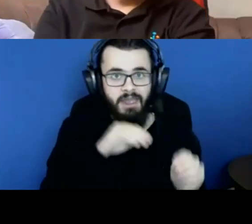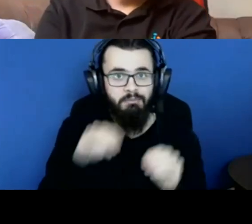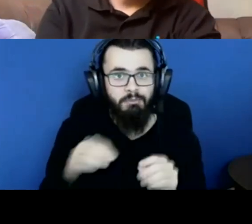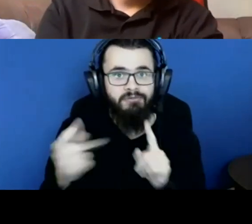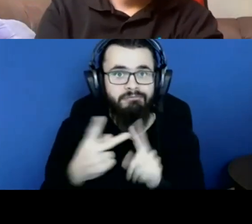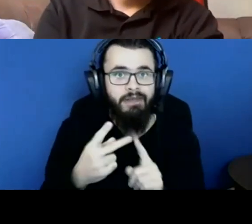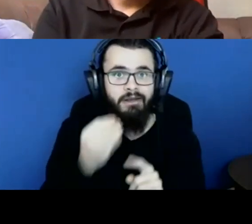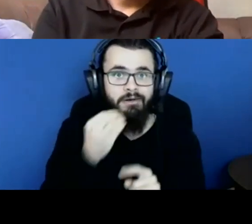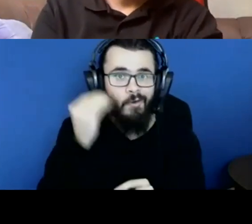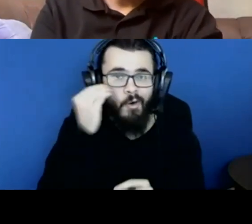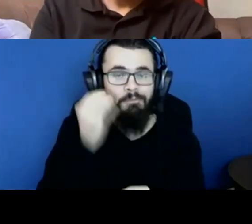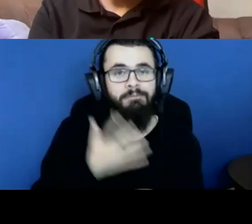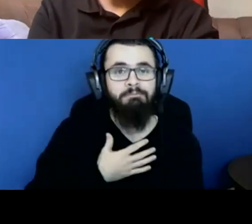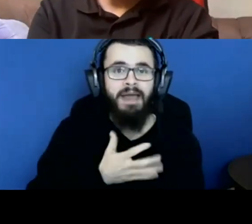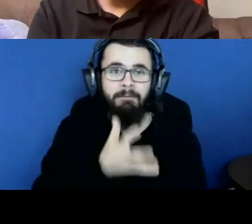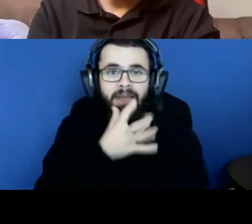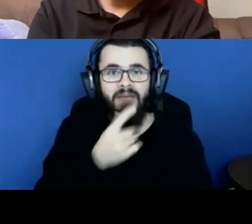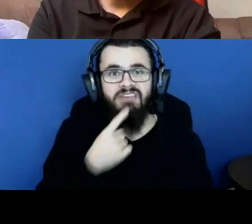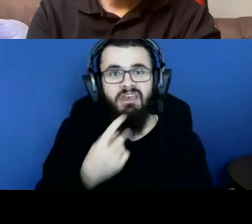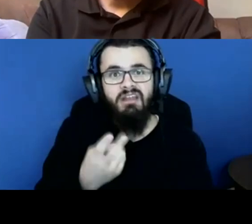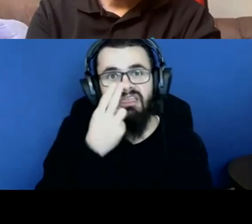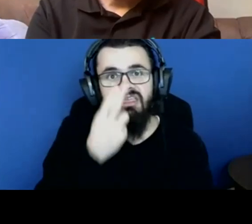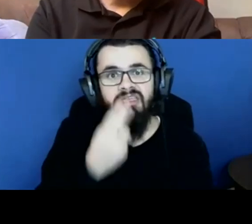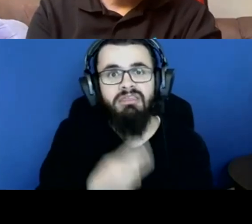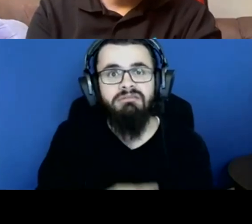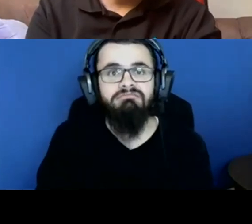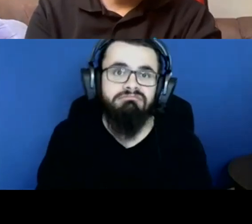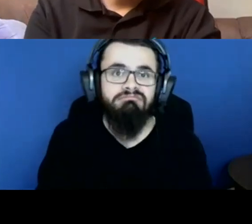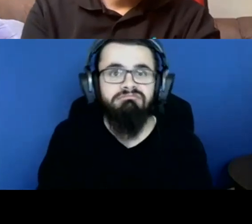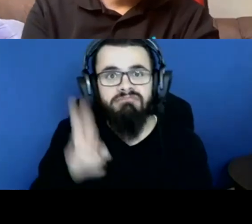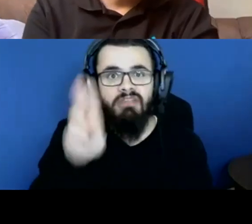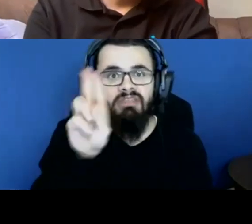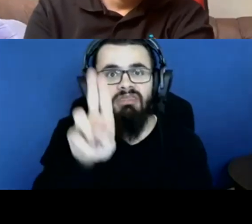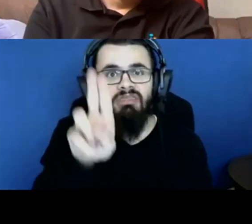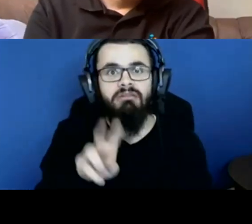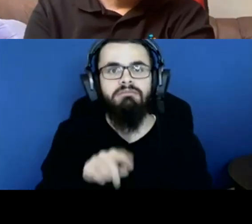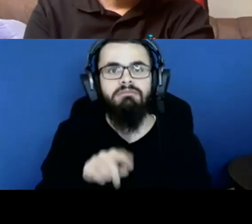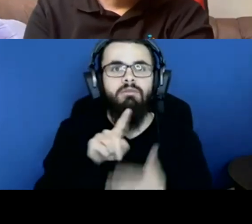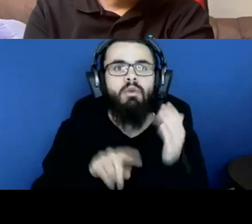so. What if? And I,